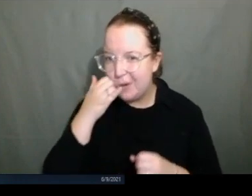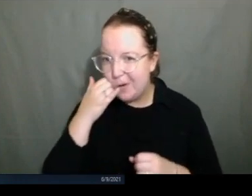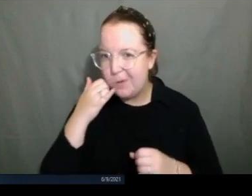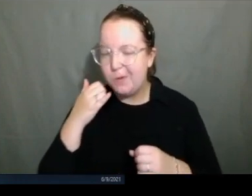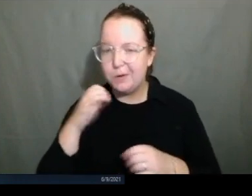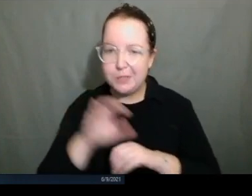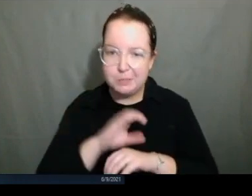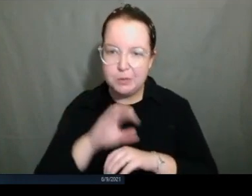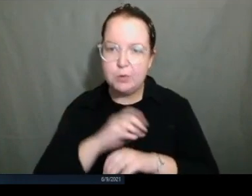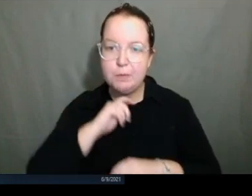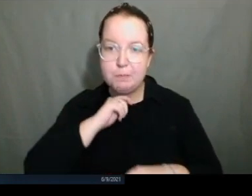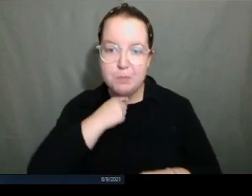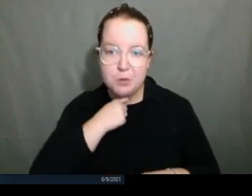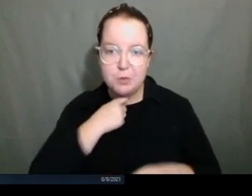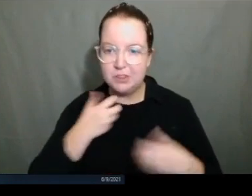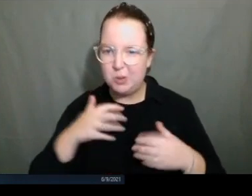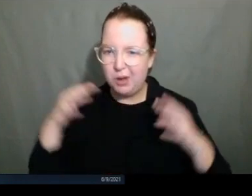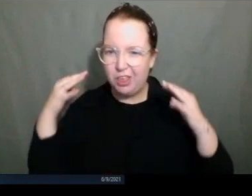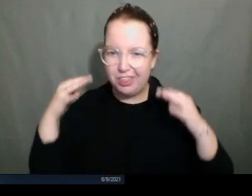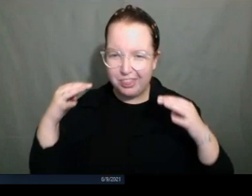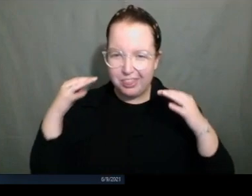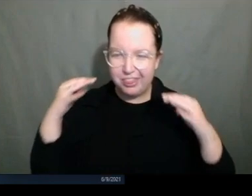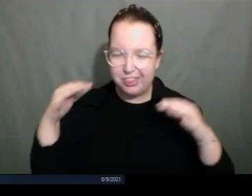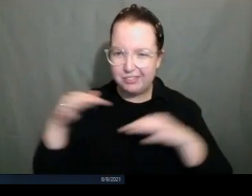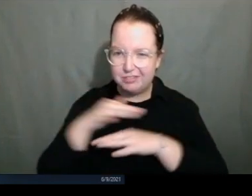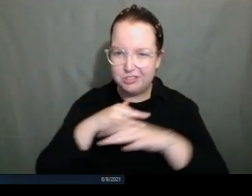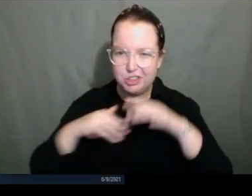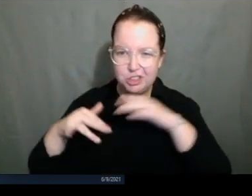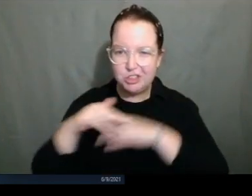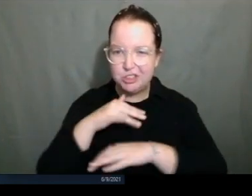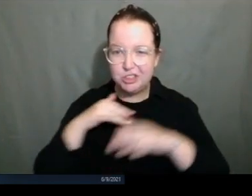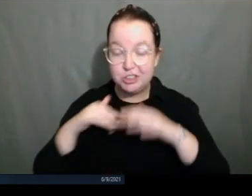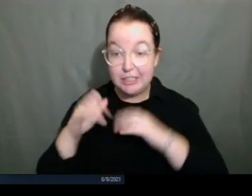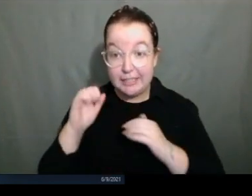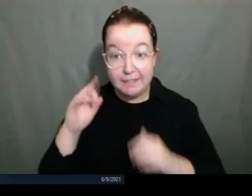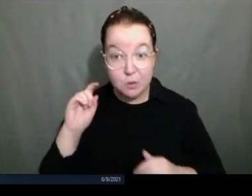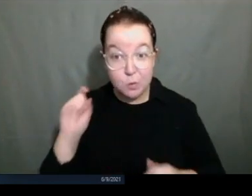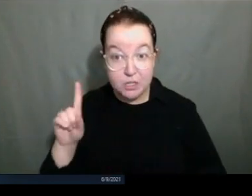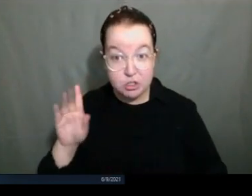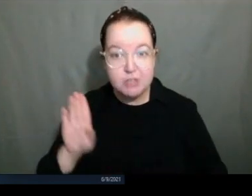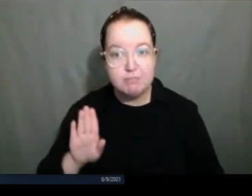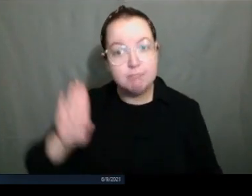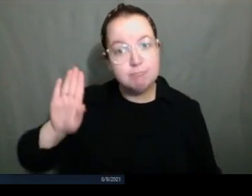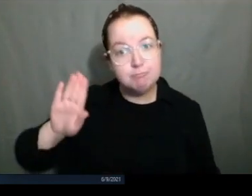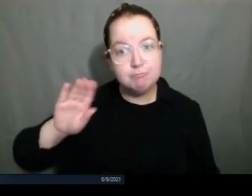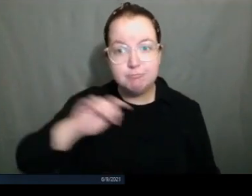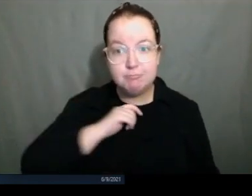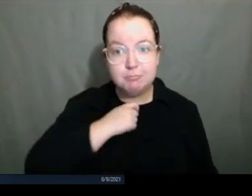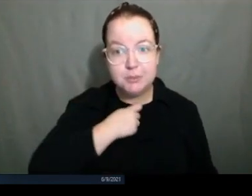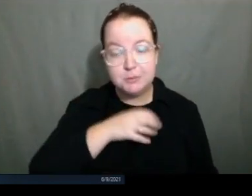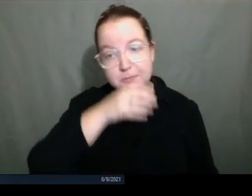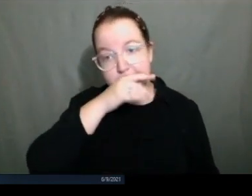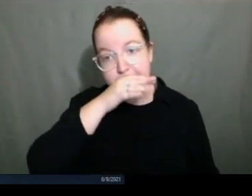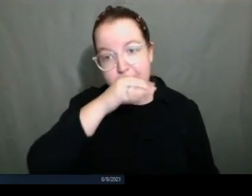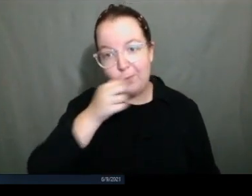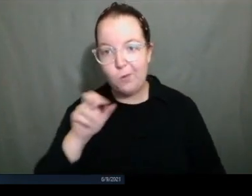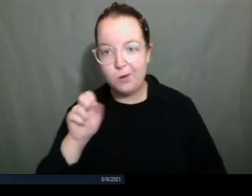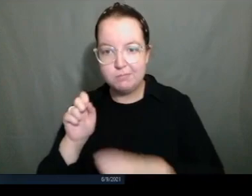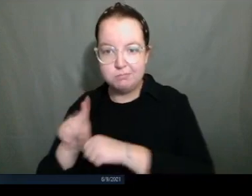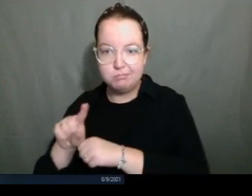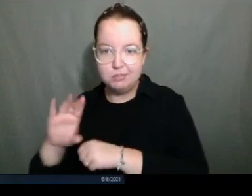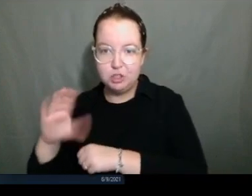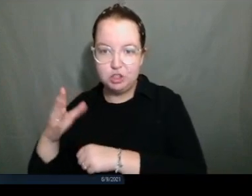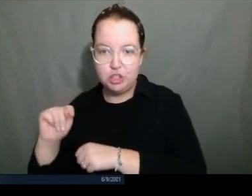to reduce some of that background noise. And then if you have a question, you can always unmute yourself as well or submit it through the chat.